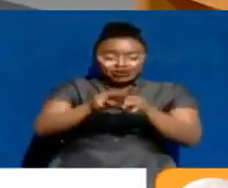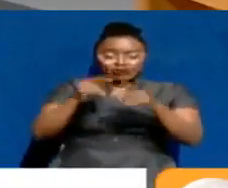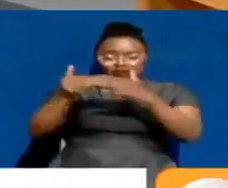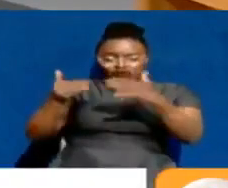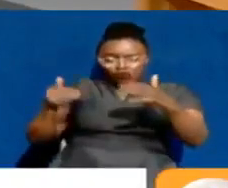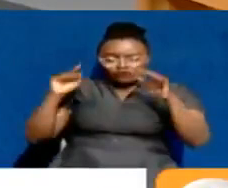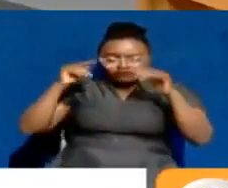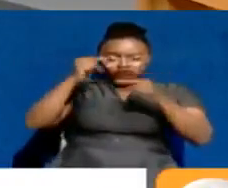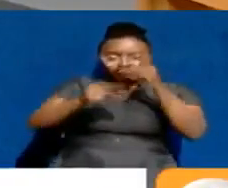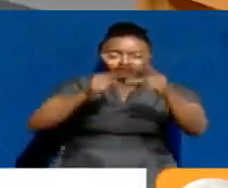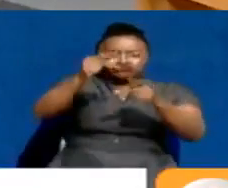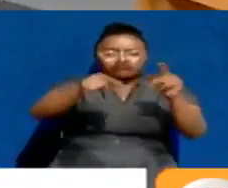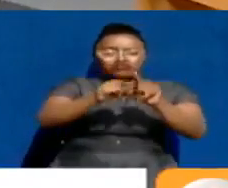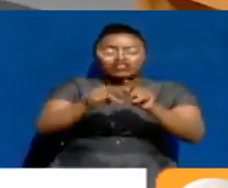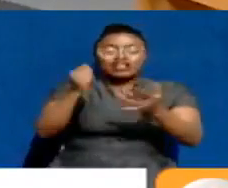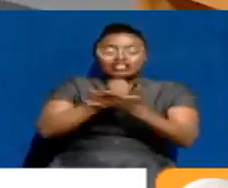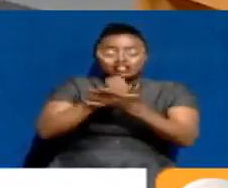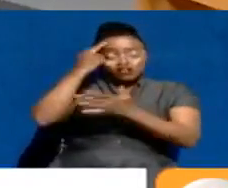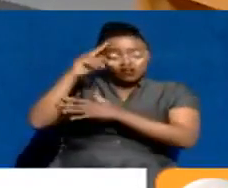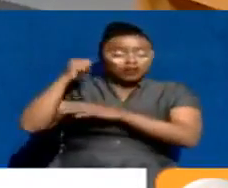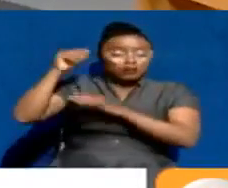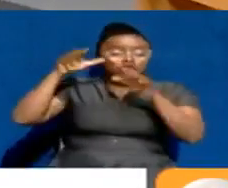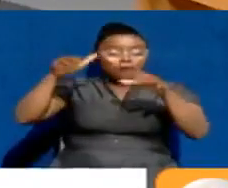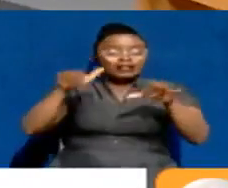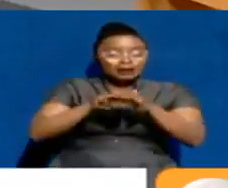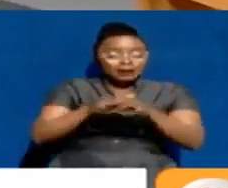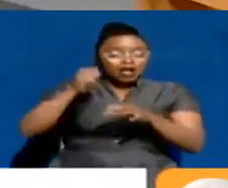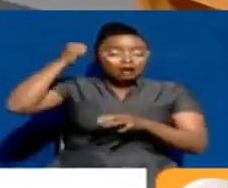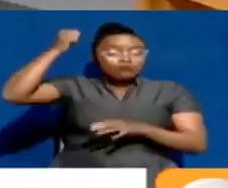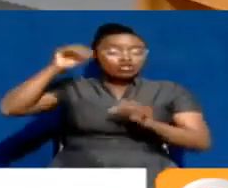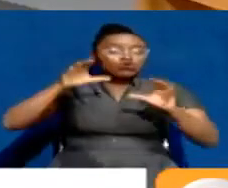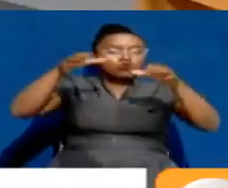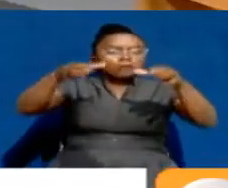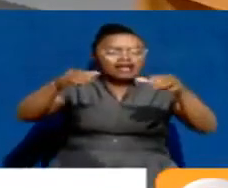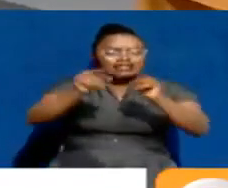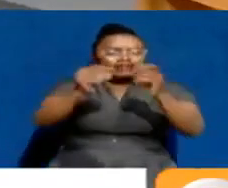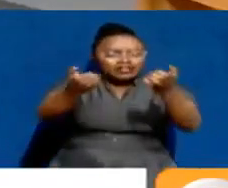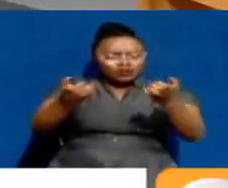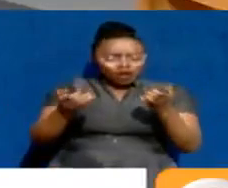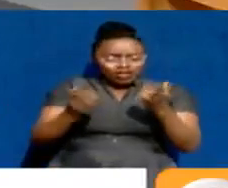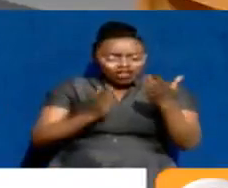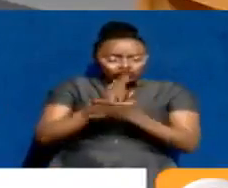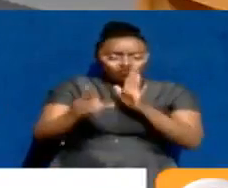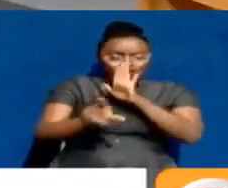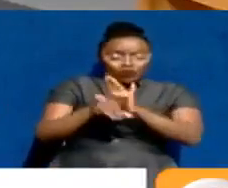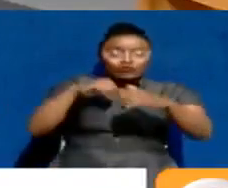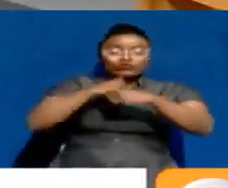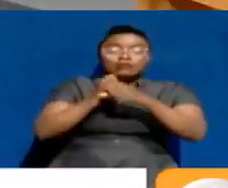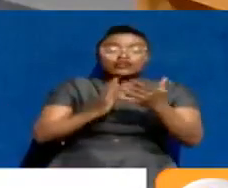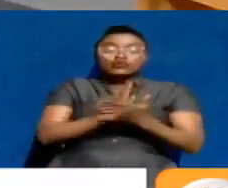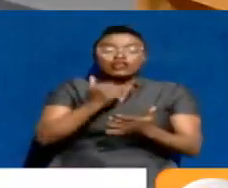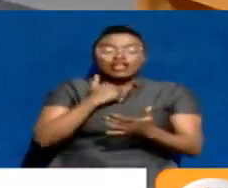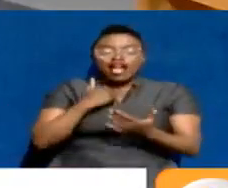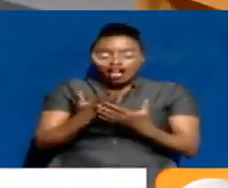before we even get into the process of registration of party members, a political party is required by law to make sure that